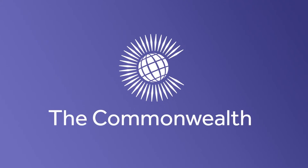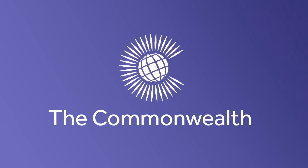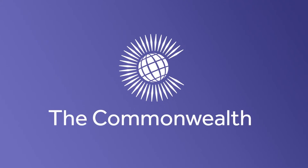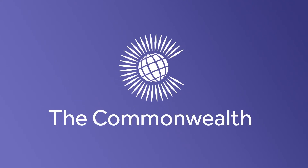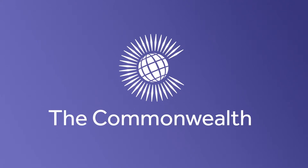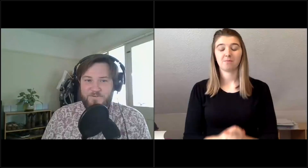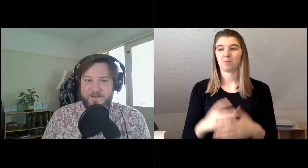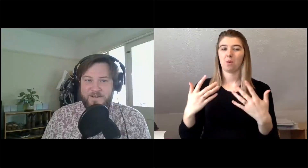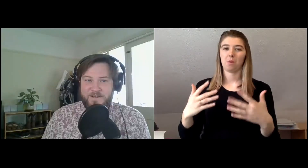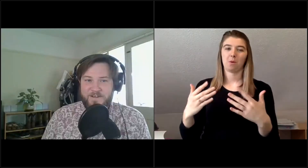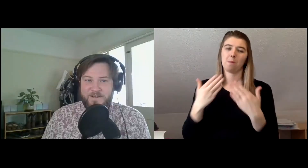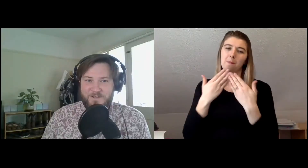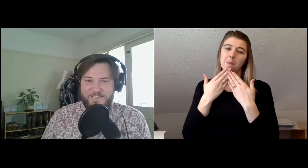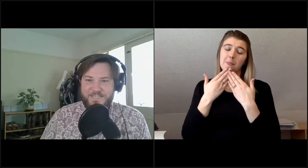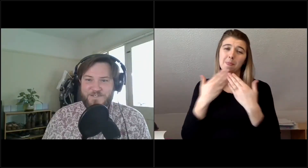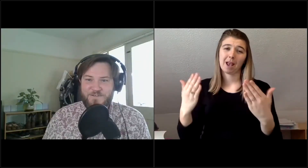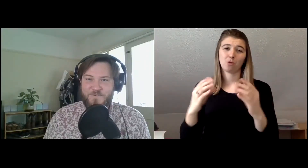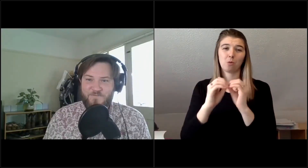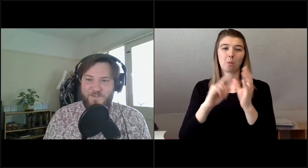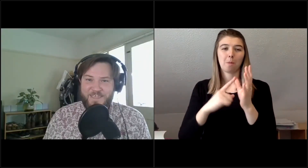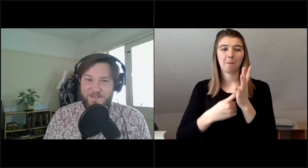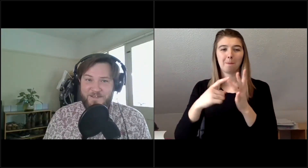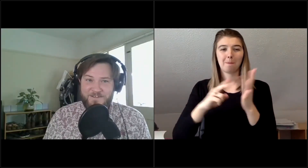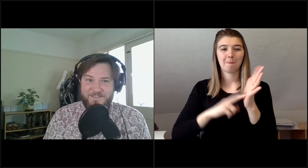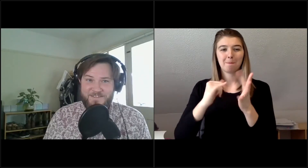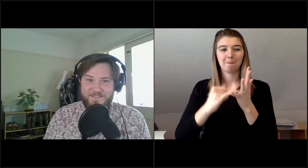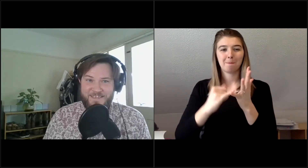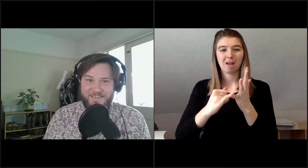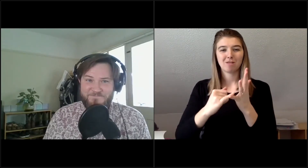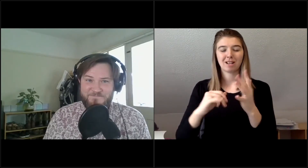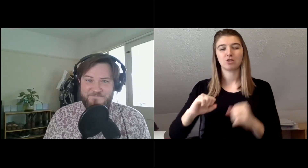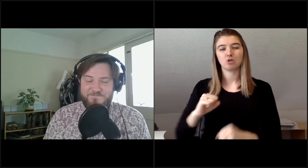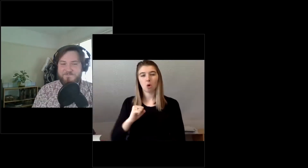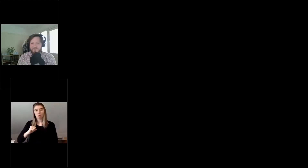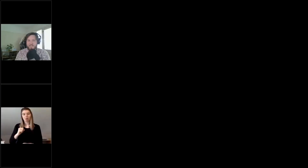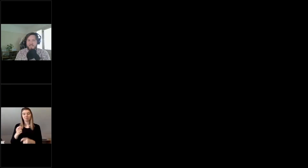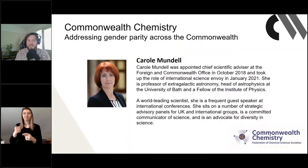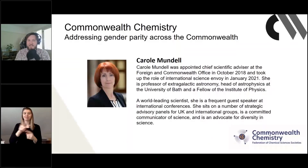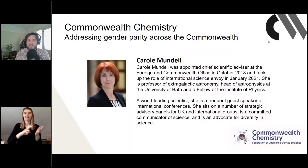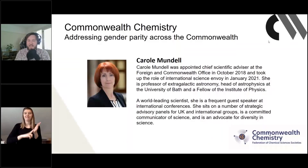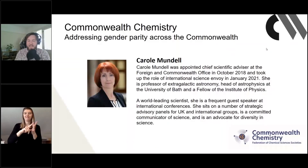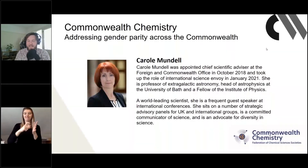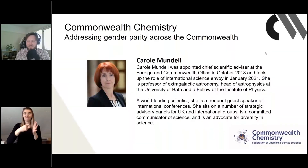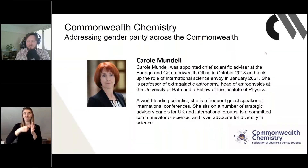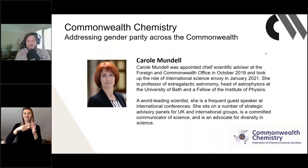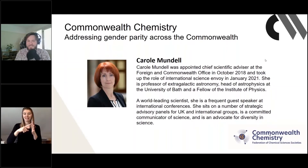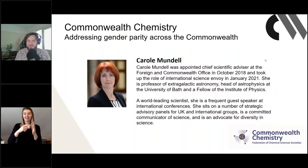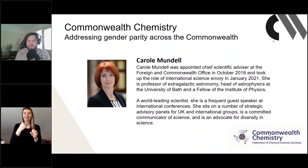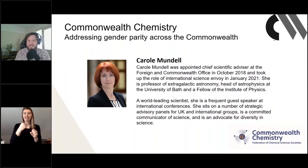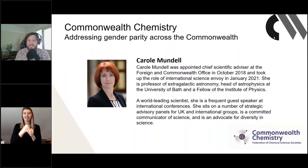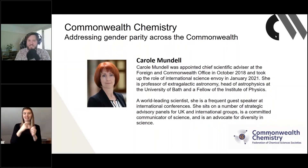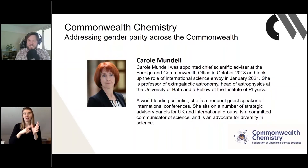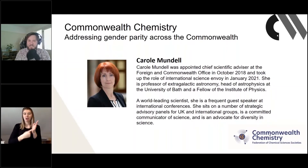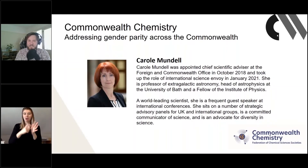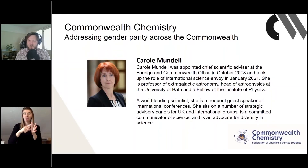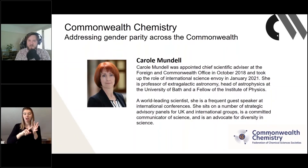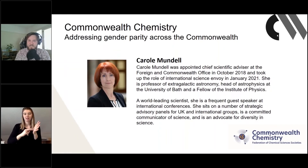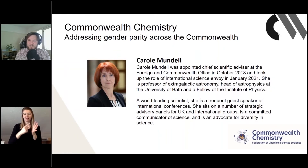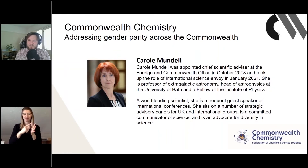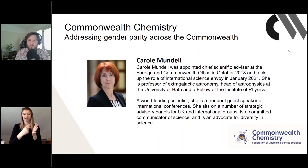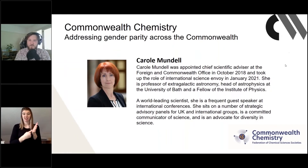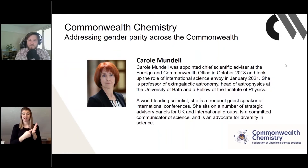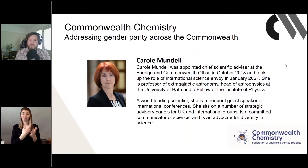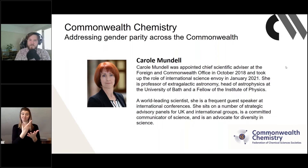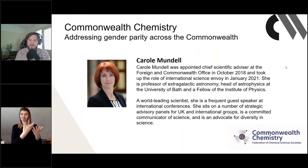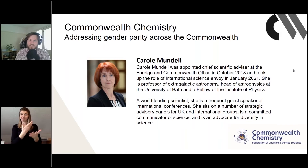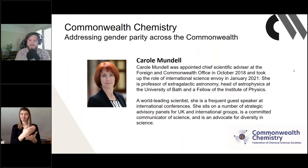Many thanks to Baroness Scotland and to Vicki Gardner there. Now, as was intimated there, gender equality